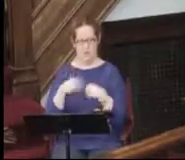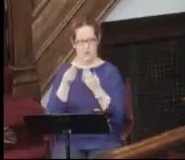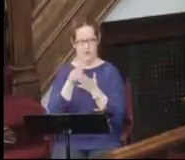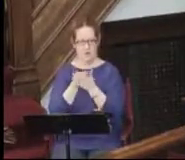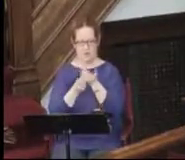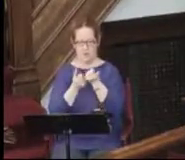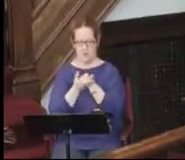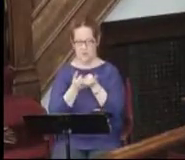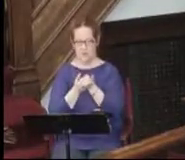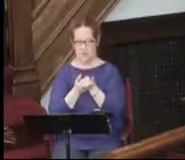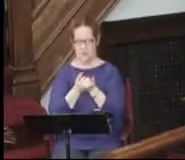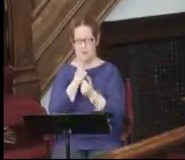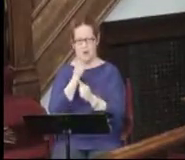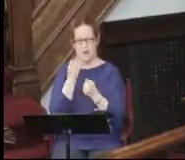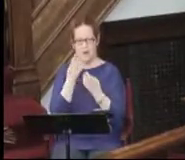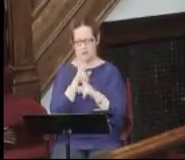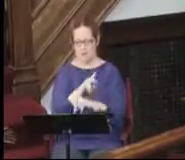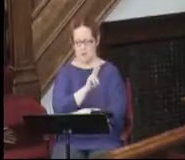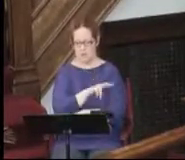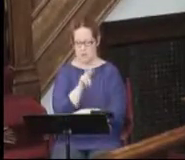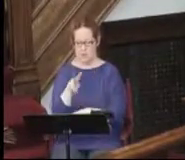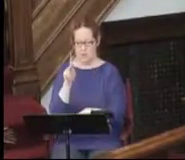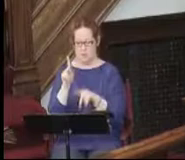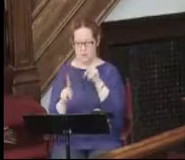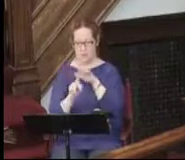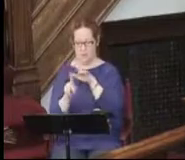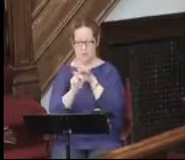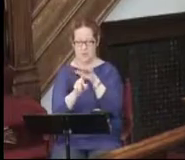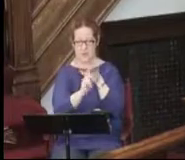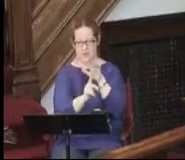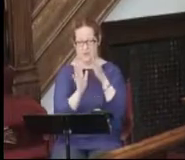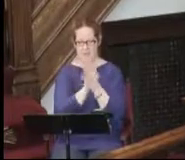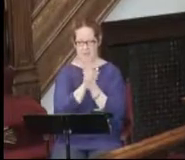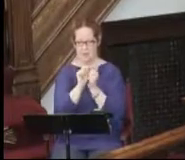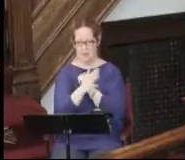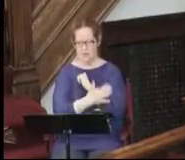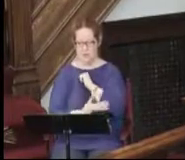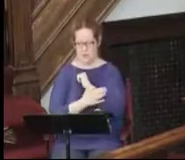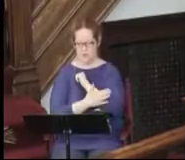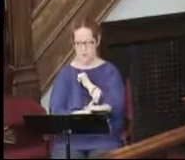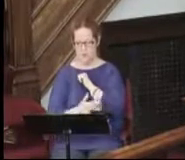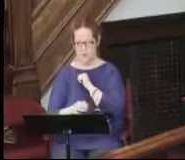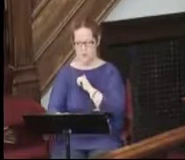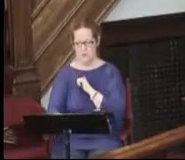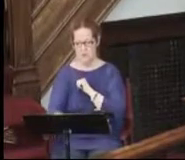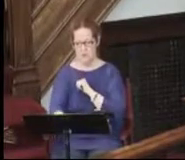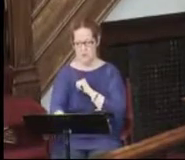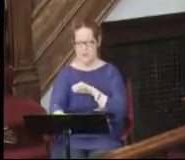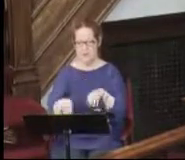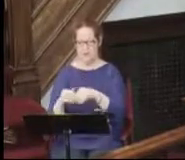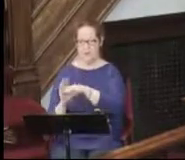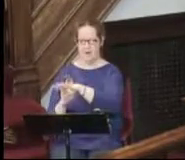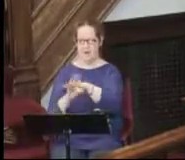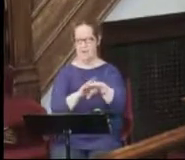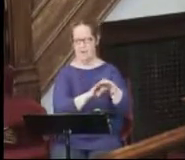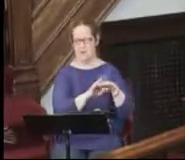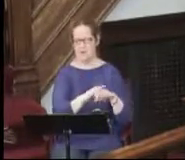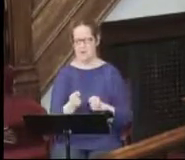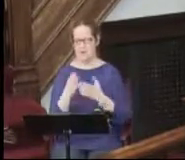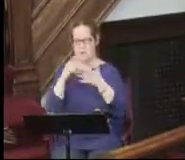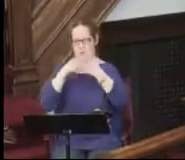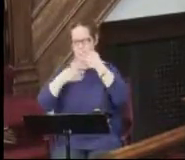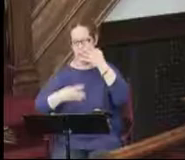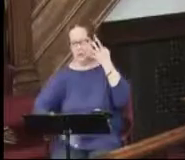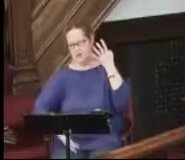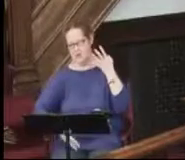financial assistance and support to 22 individuals who escaped violence in their countries and provided advice to countless